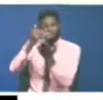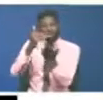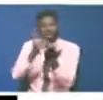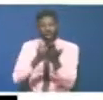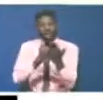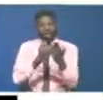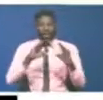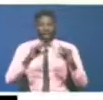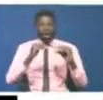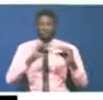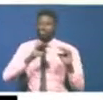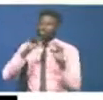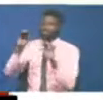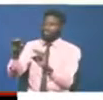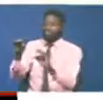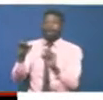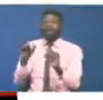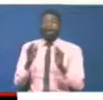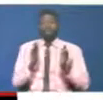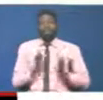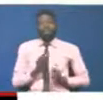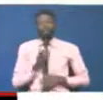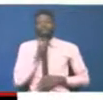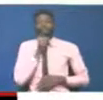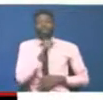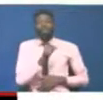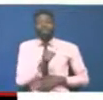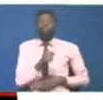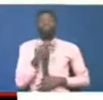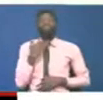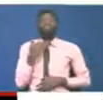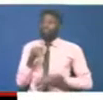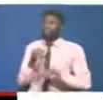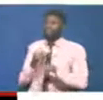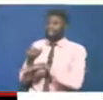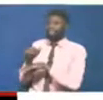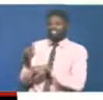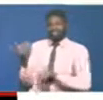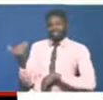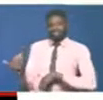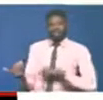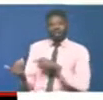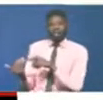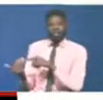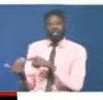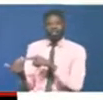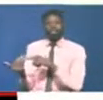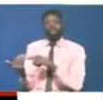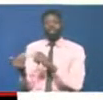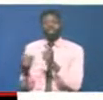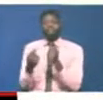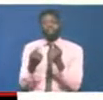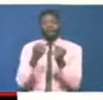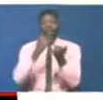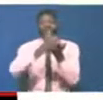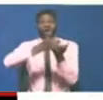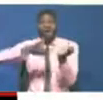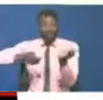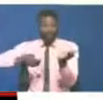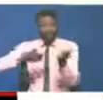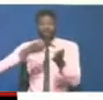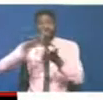older person might want to send a younger person to get cash for them, cash. And so what